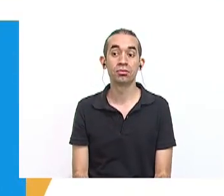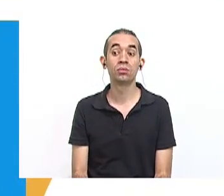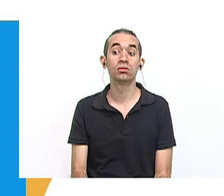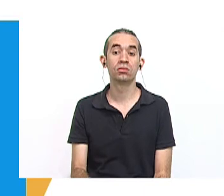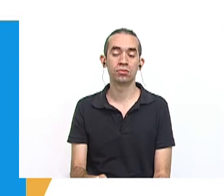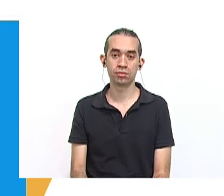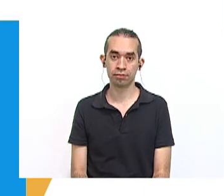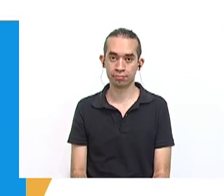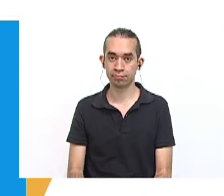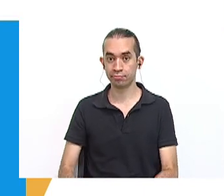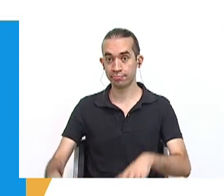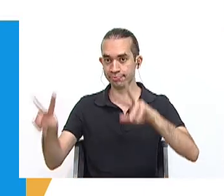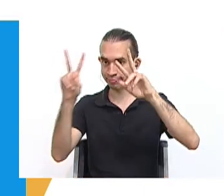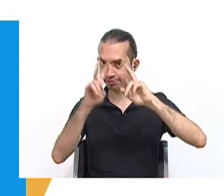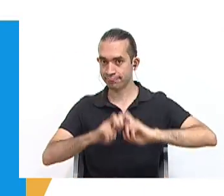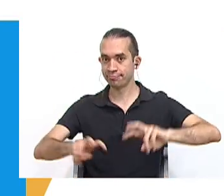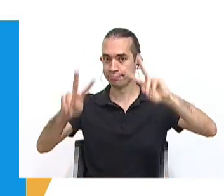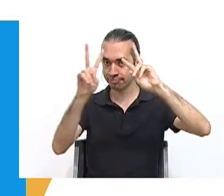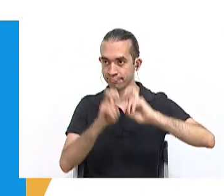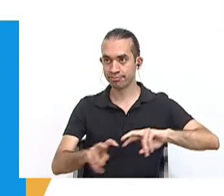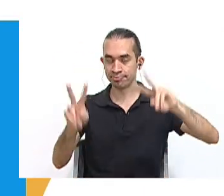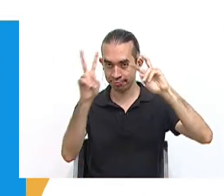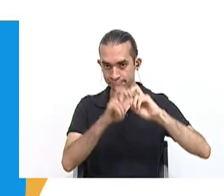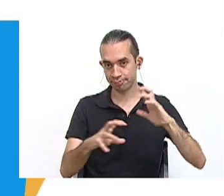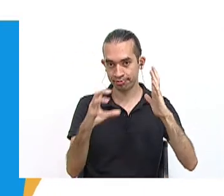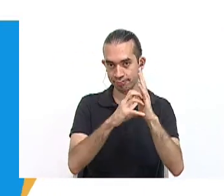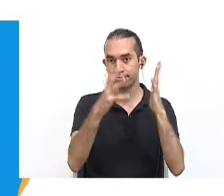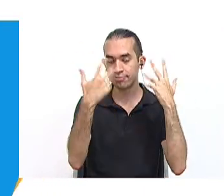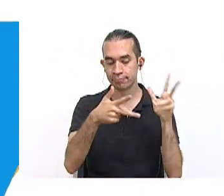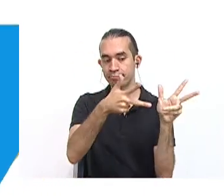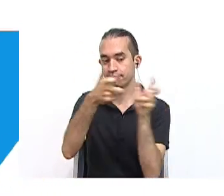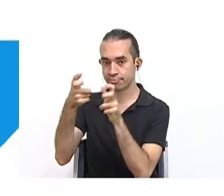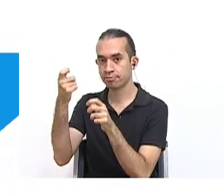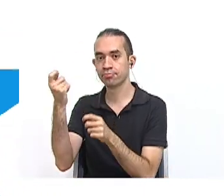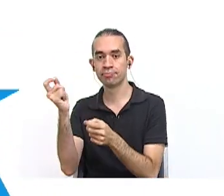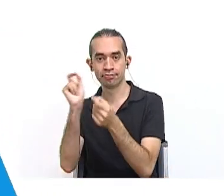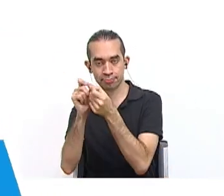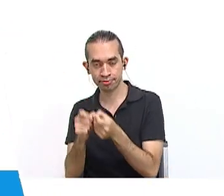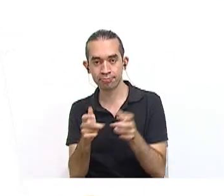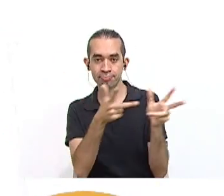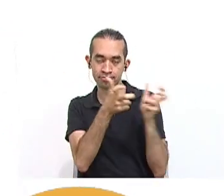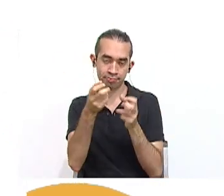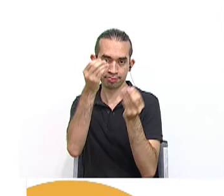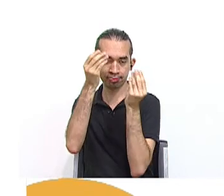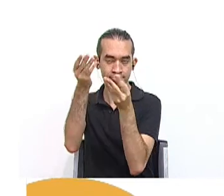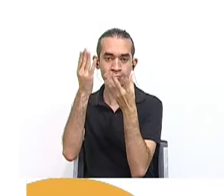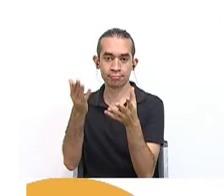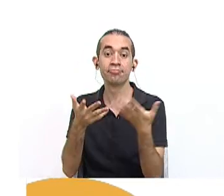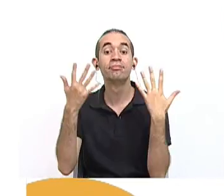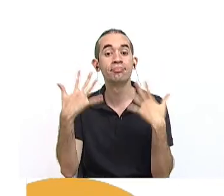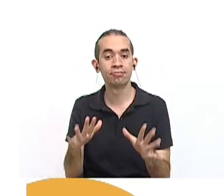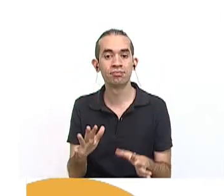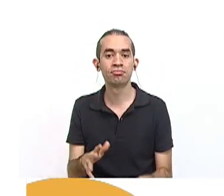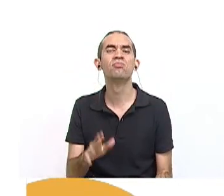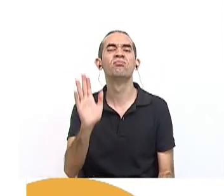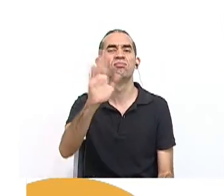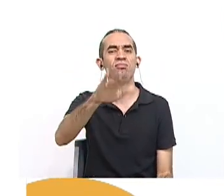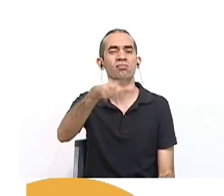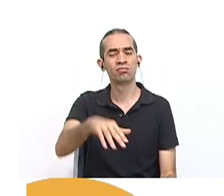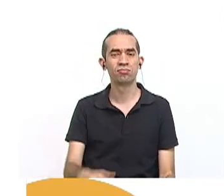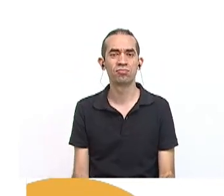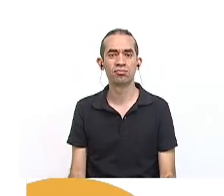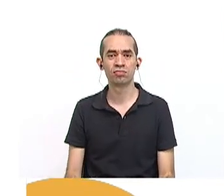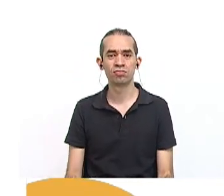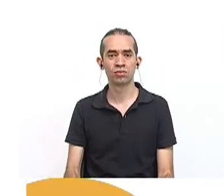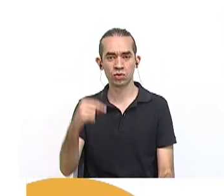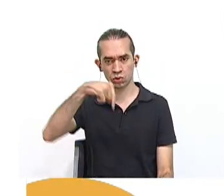the whole analysis of the text. We extracted the details, we extracted the information. Now, what have we been